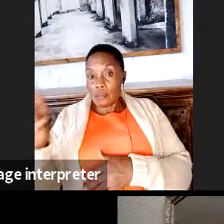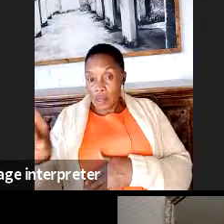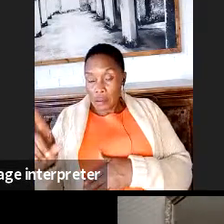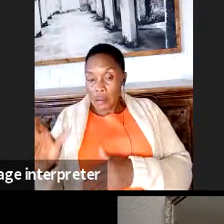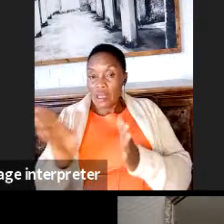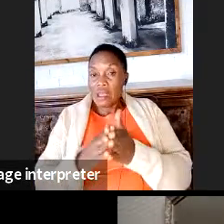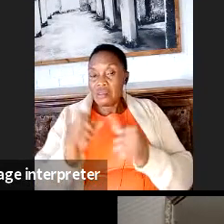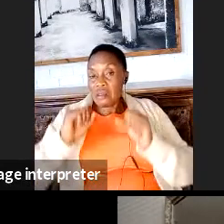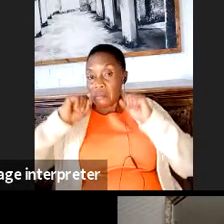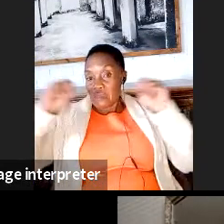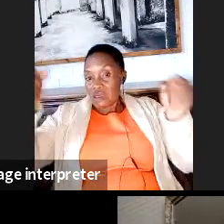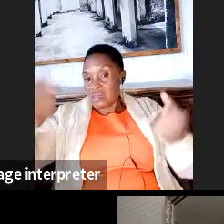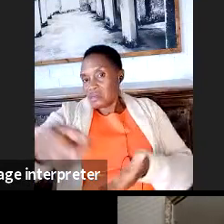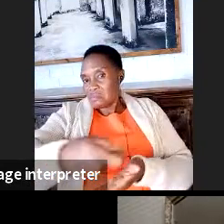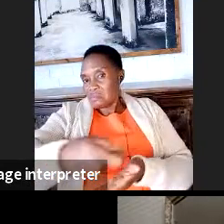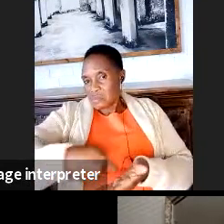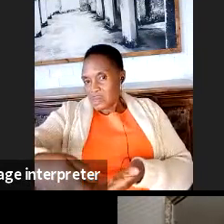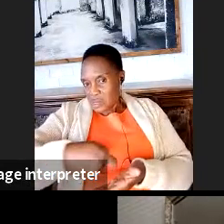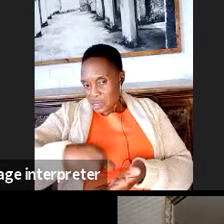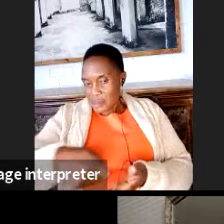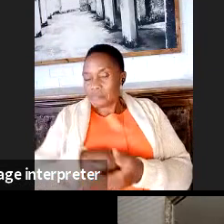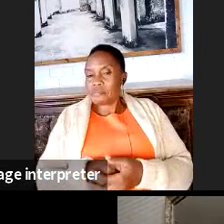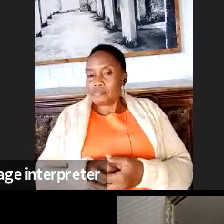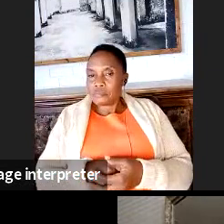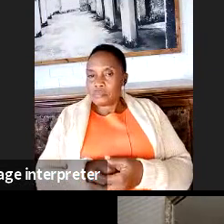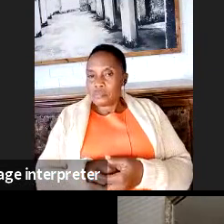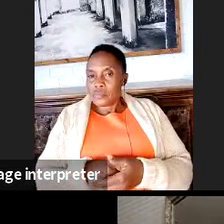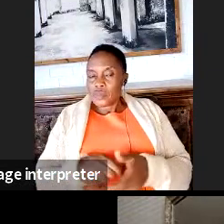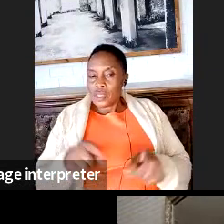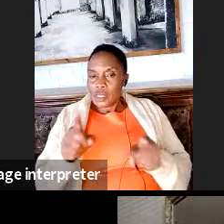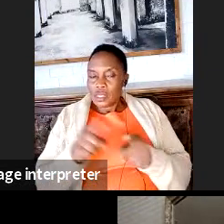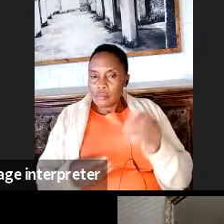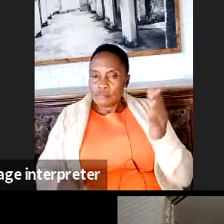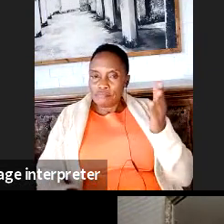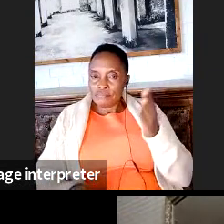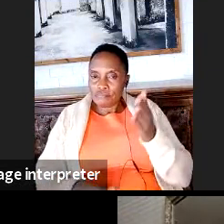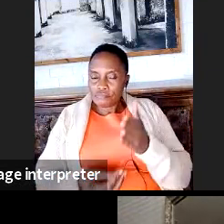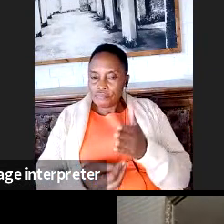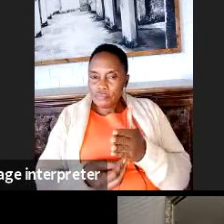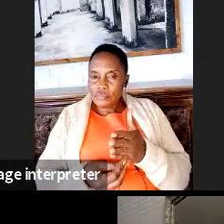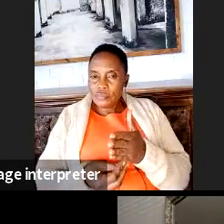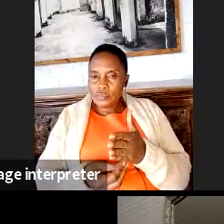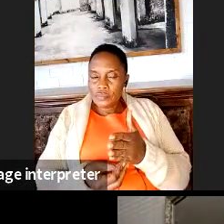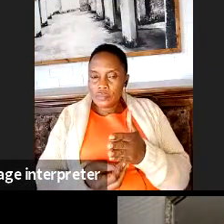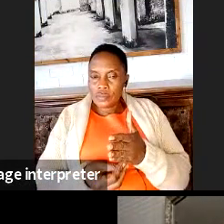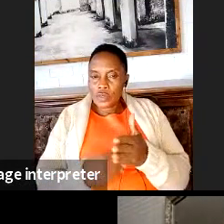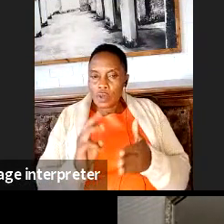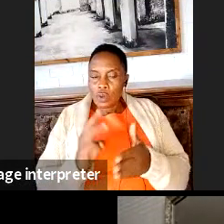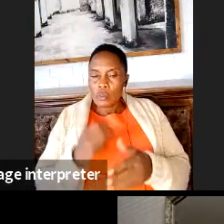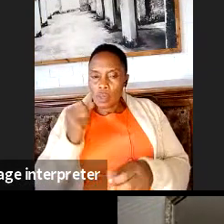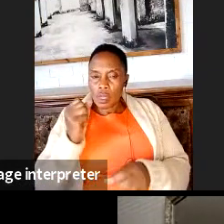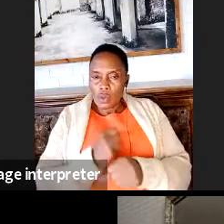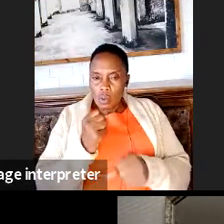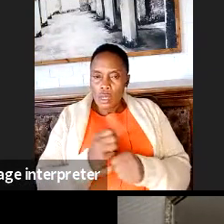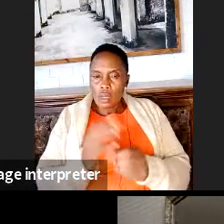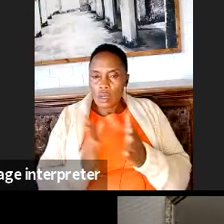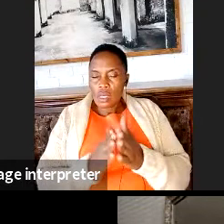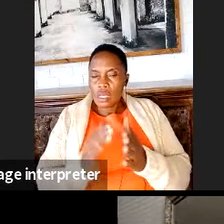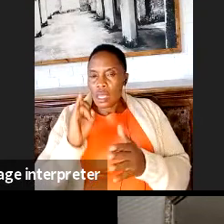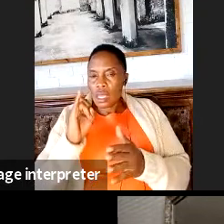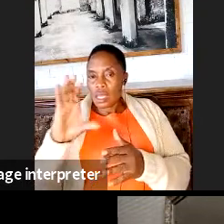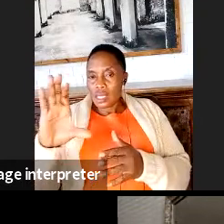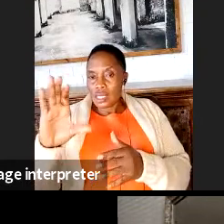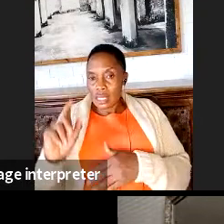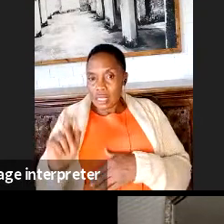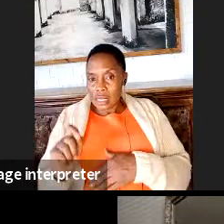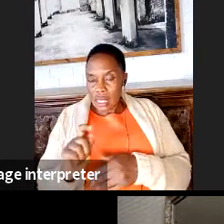And the other ones too have been embedded in some of the other stuff that we've been working on like the ICT Act, some of the